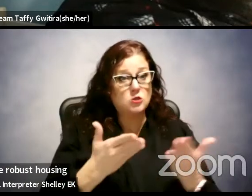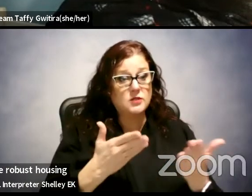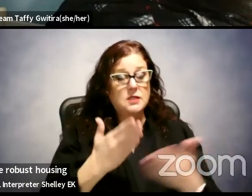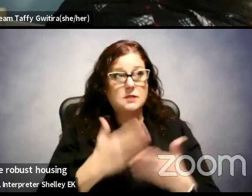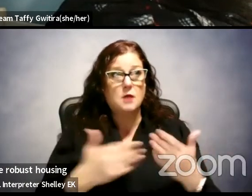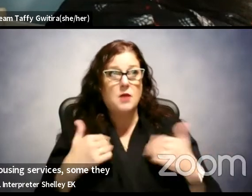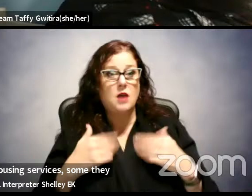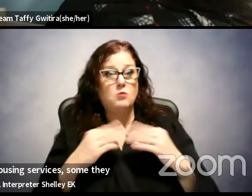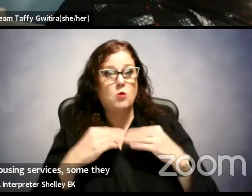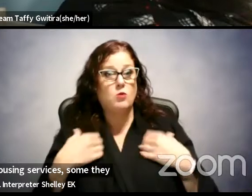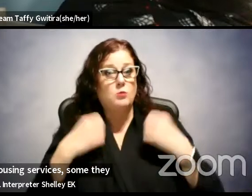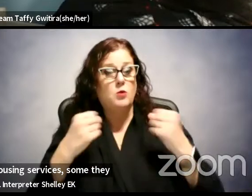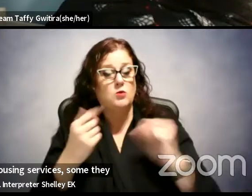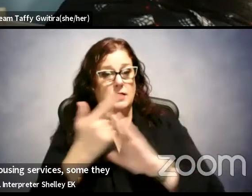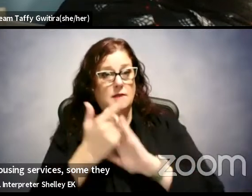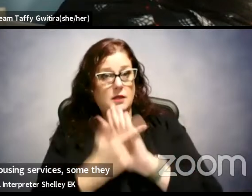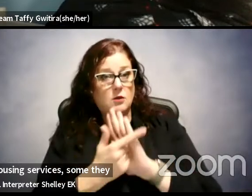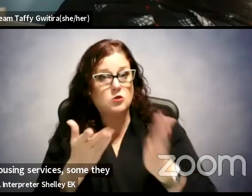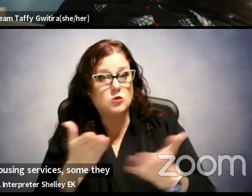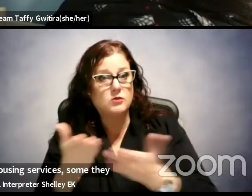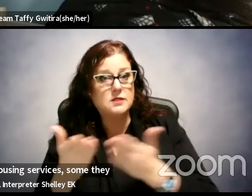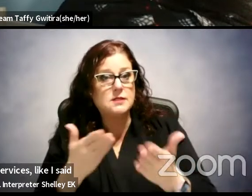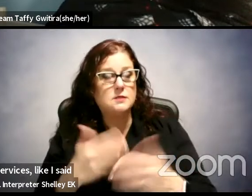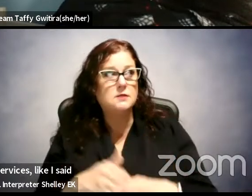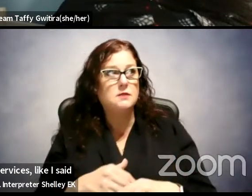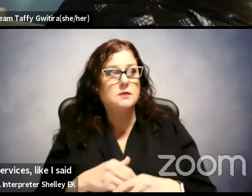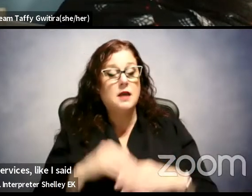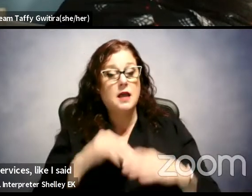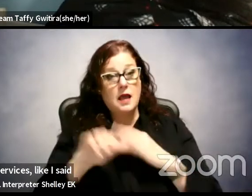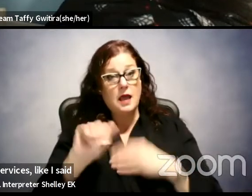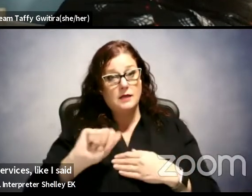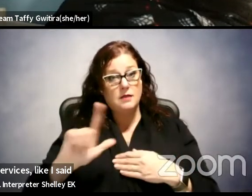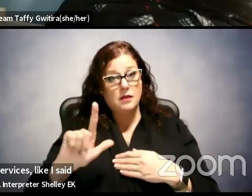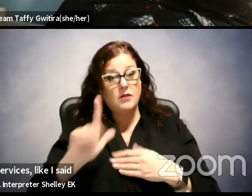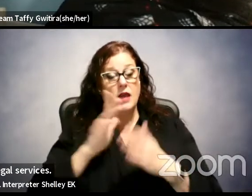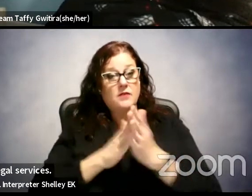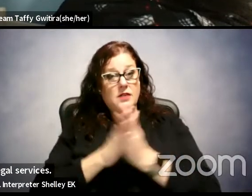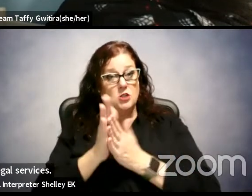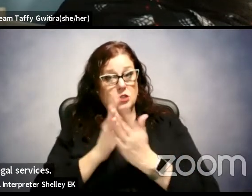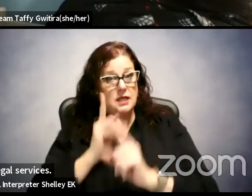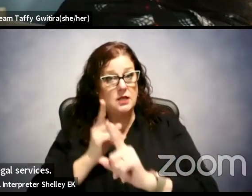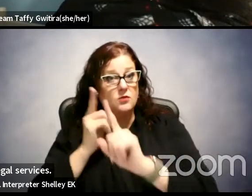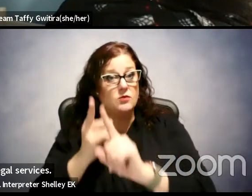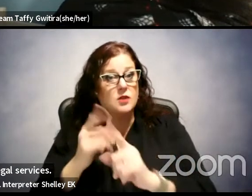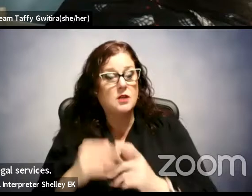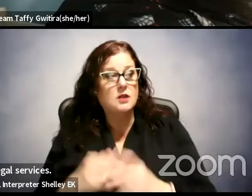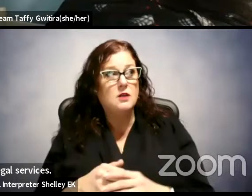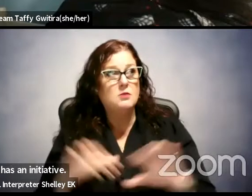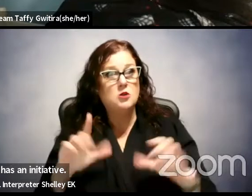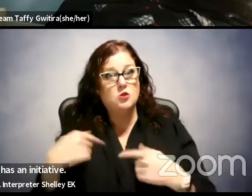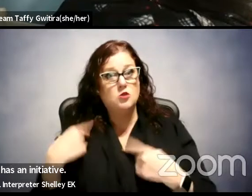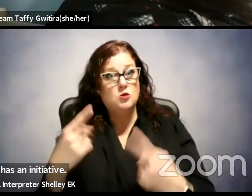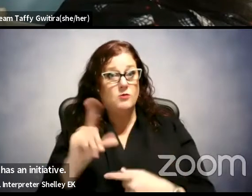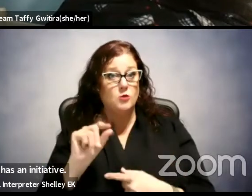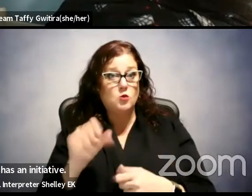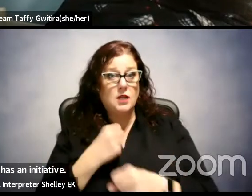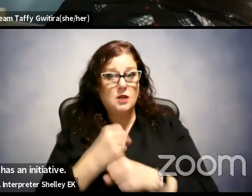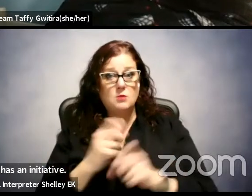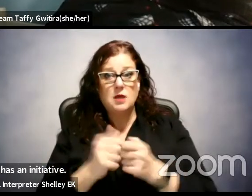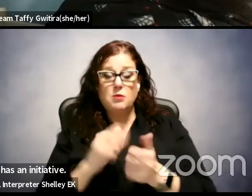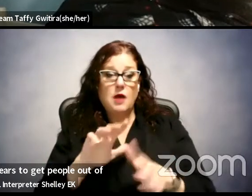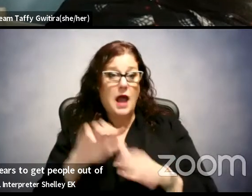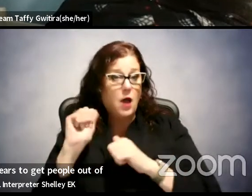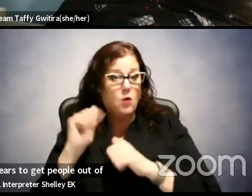have more robust legal services. Like I said, Access Living has an initiative they've been doing for 20 years to get people out of nursing